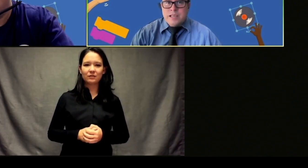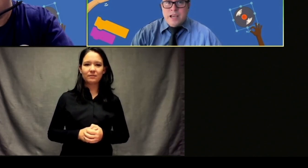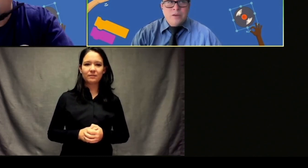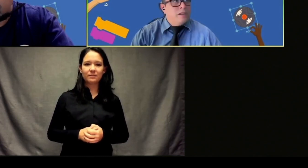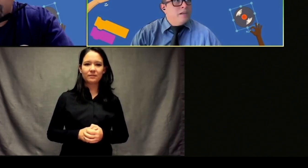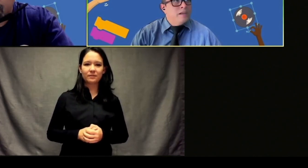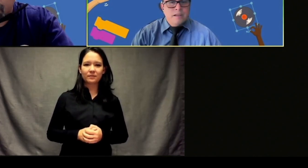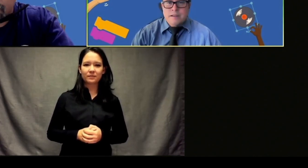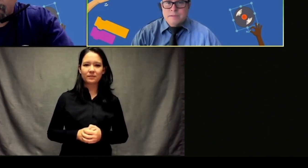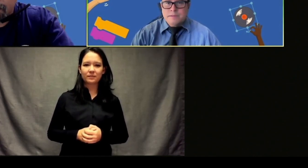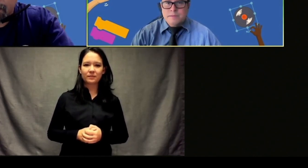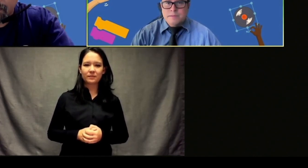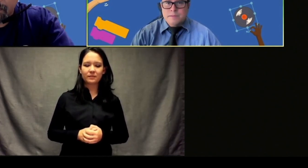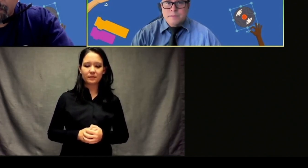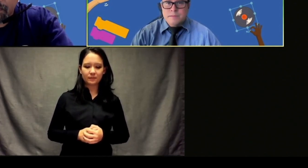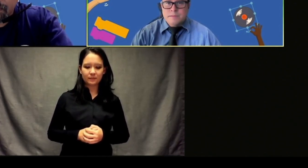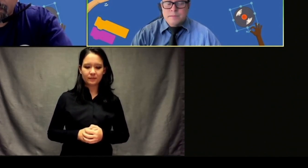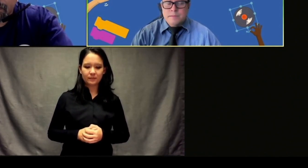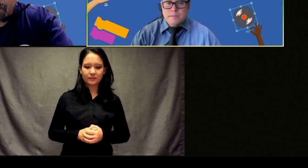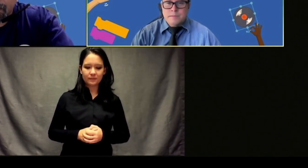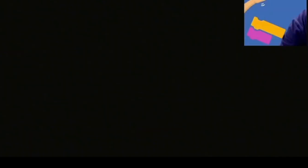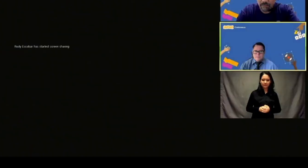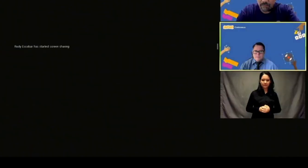Share sound.